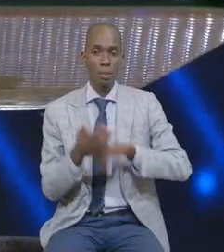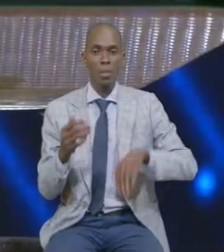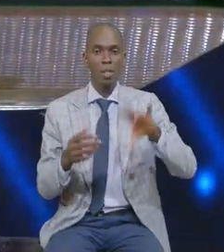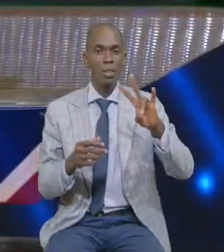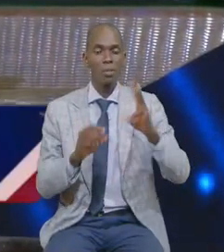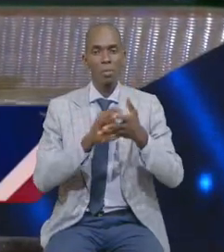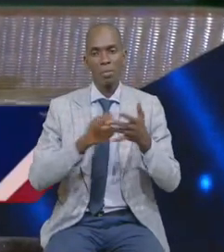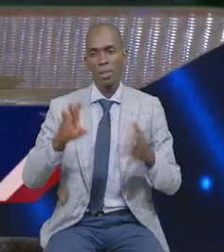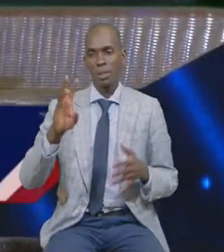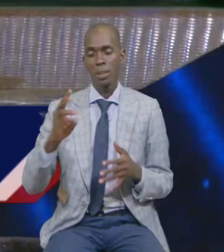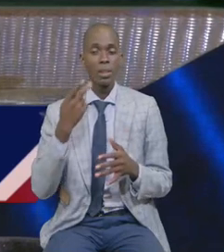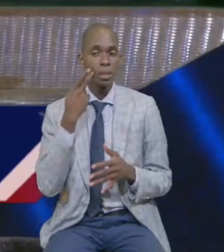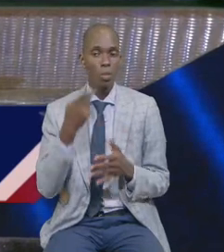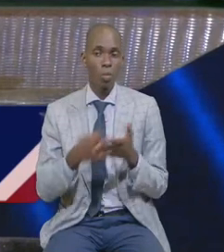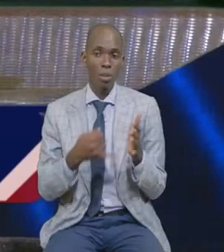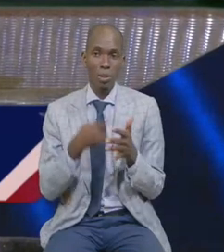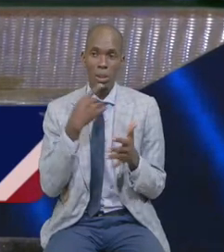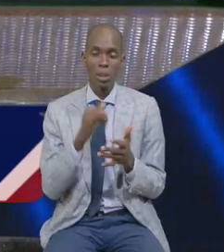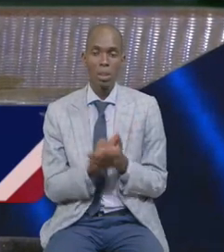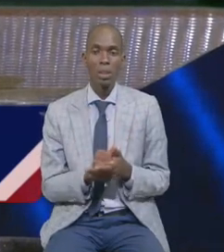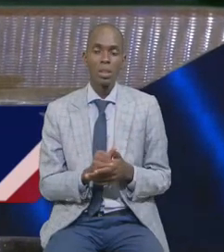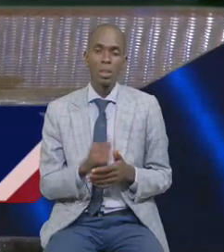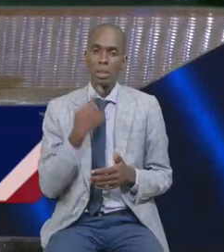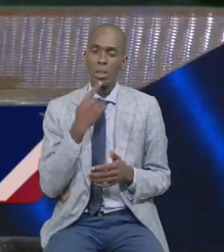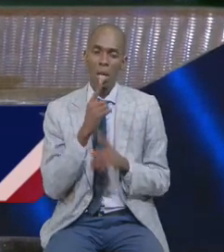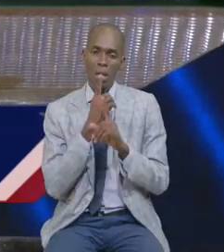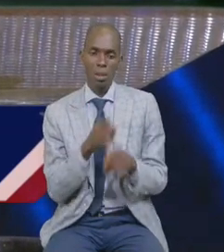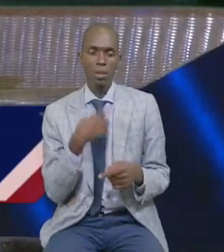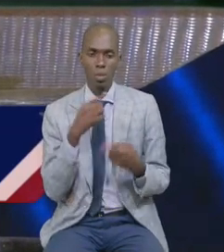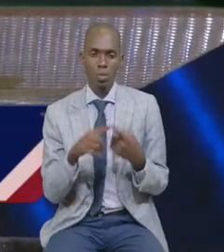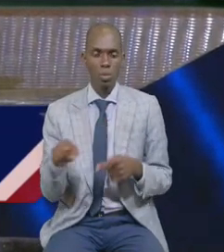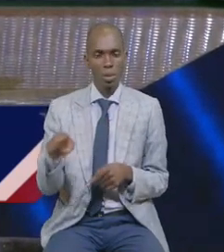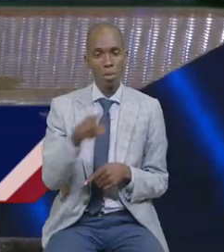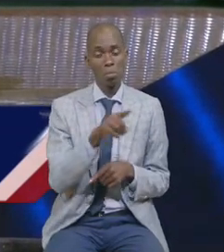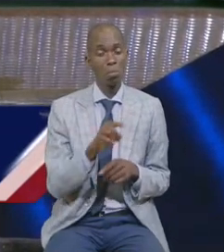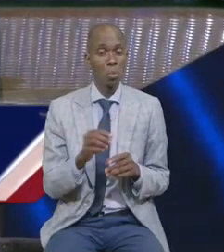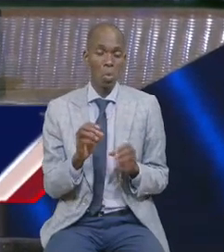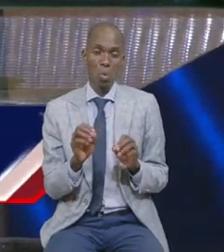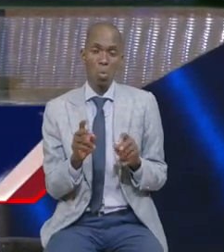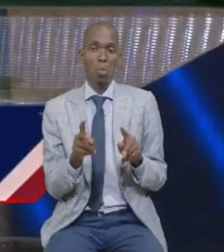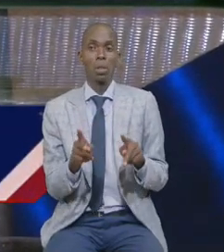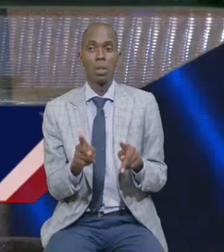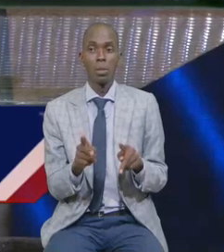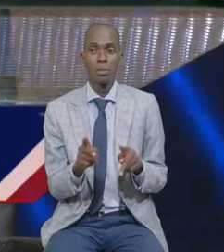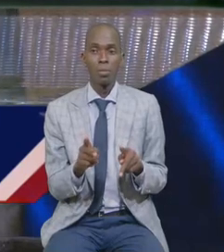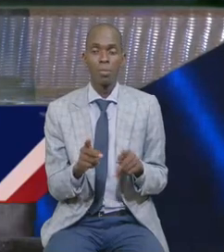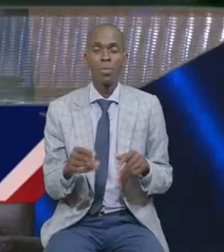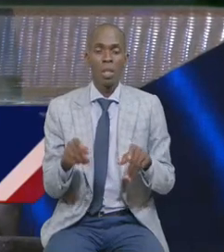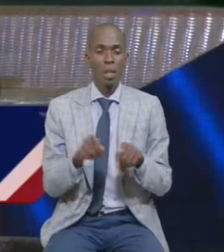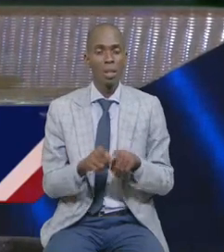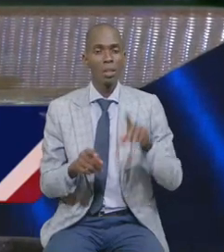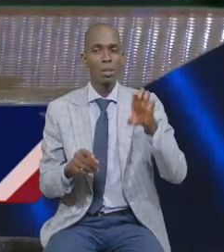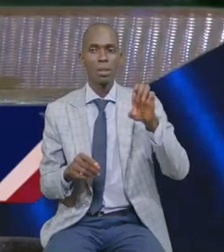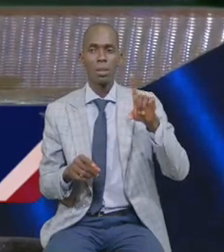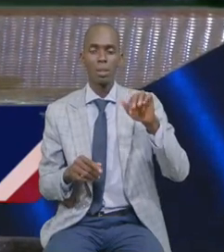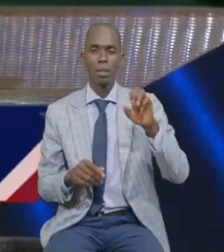verse 6. It says, he answered and said unto them, well, as Isaiah prophesied